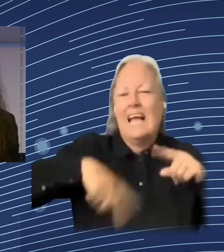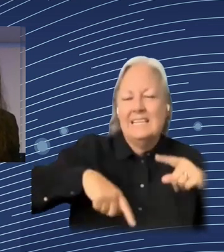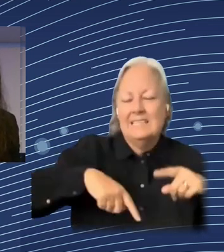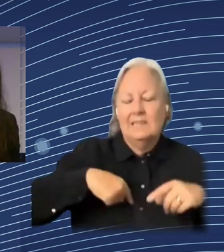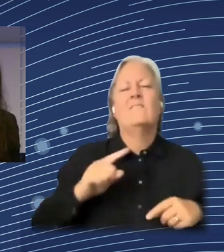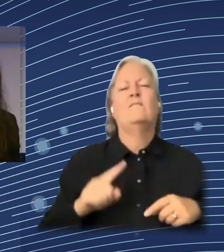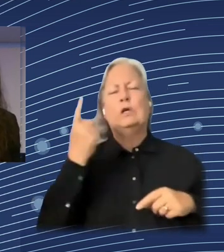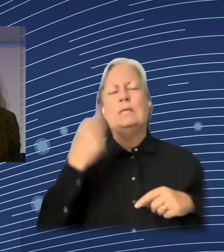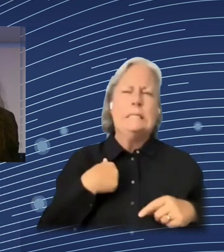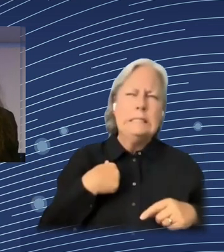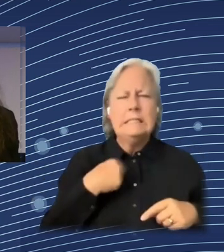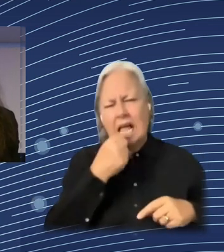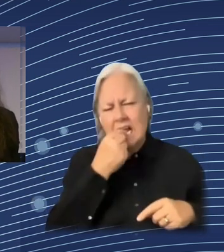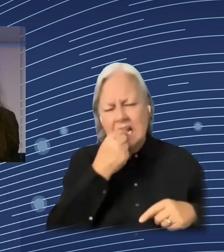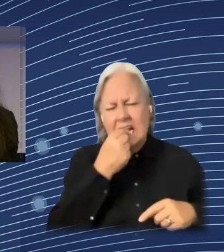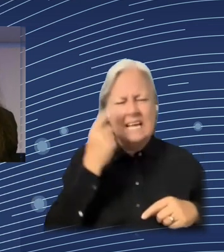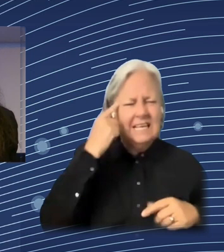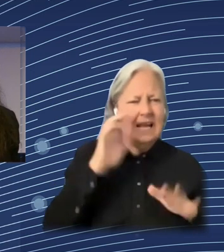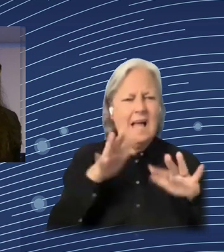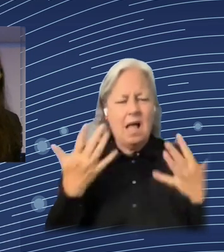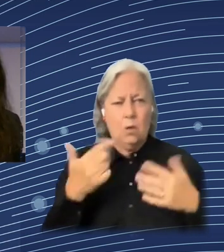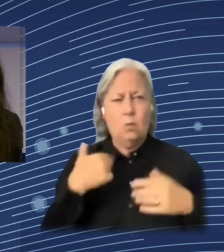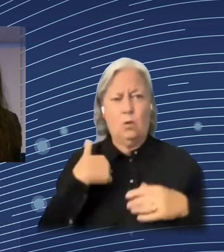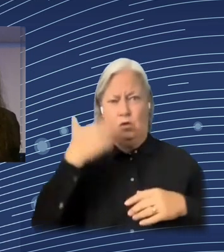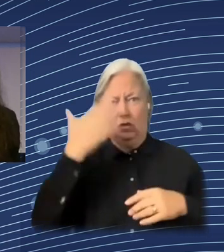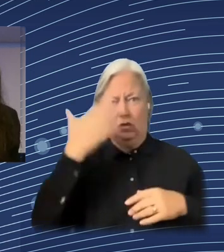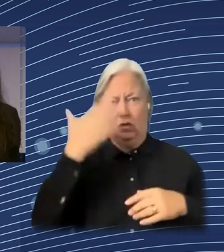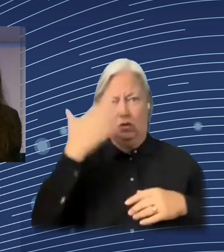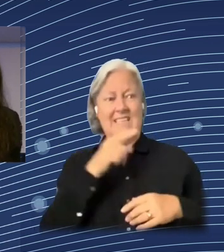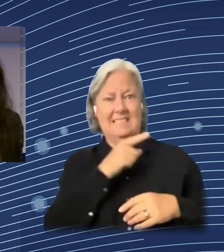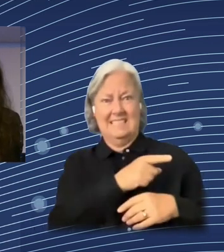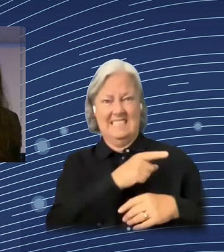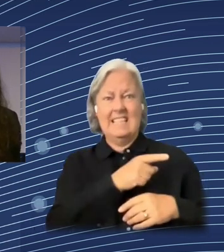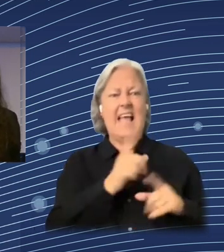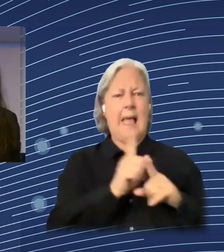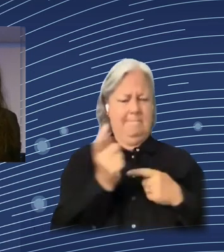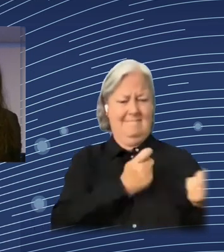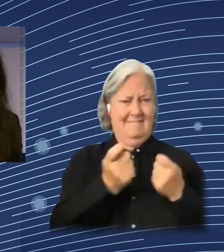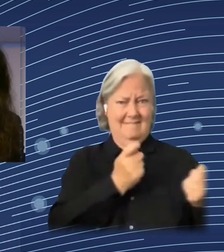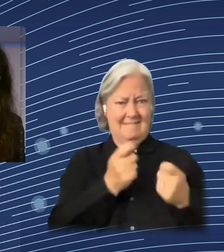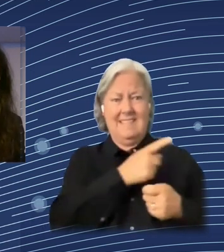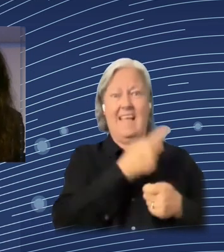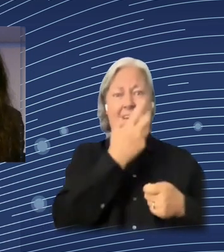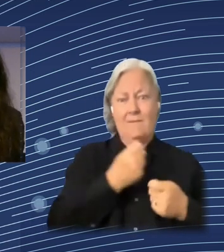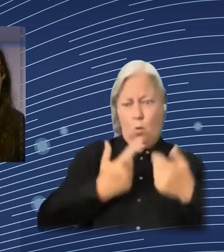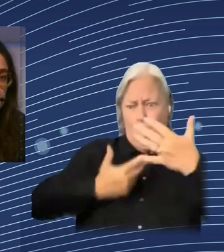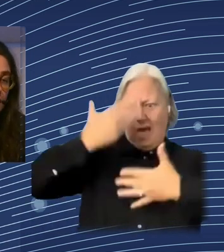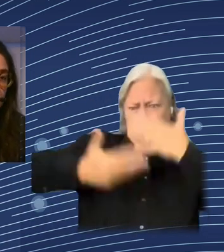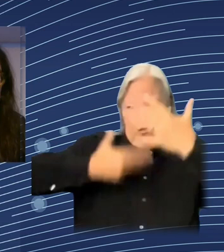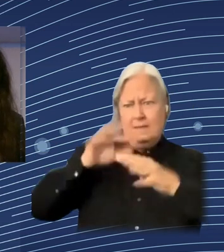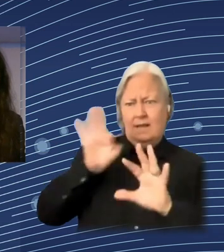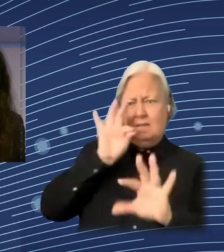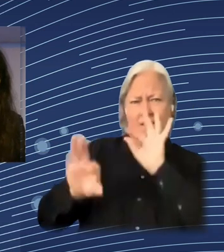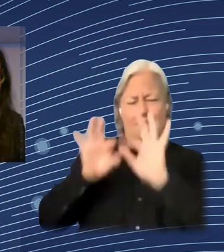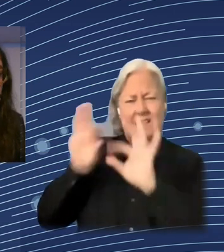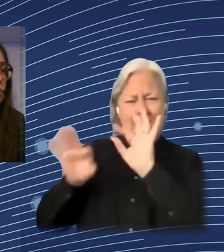like, how can we know that the public administration is using algorithms if they are not releasing or not revealing if they apply or